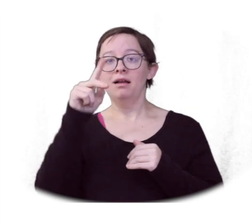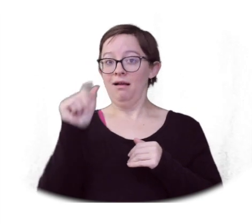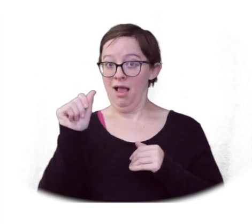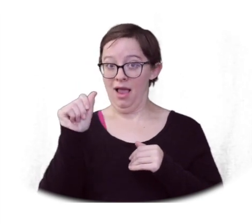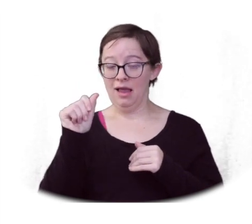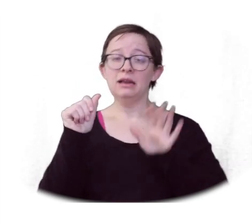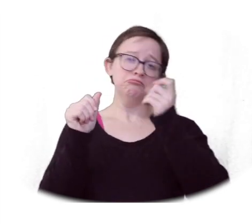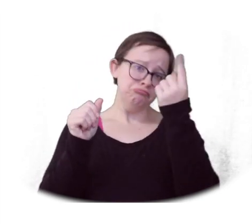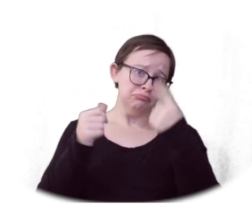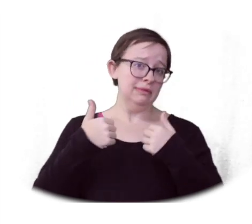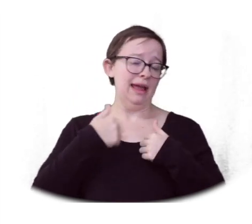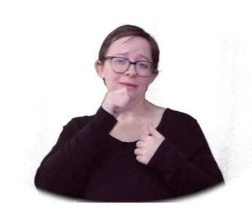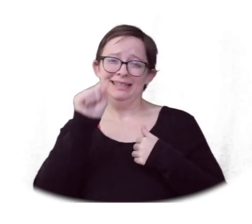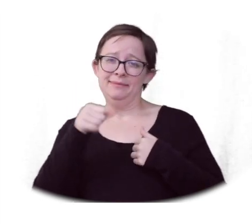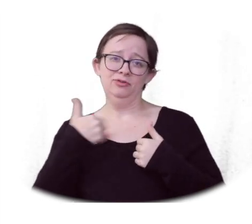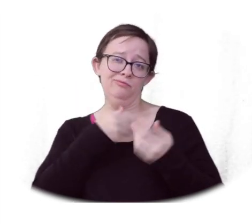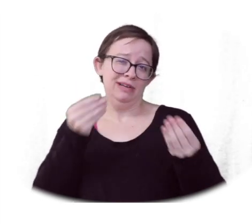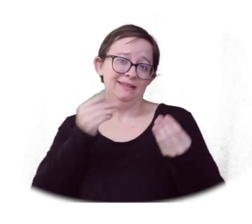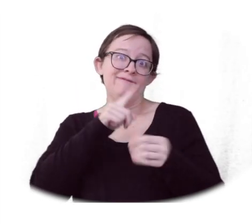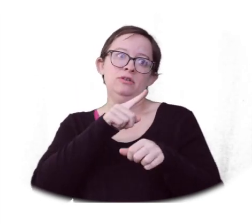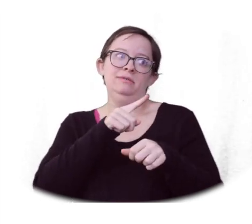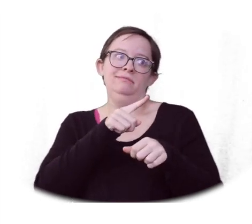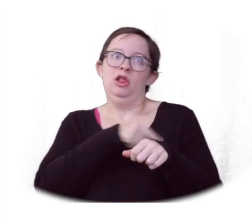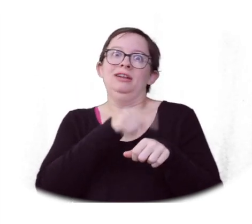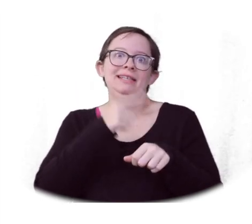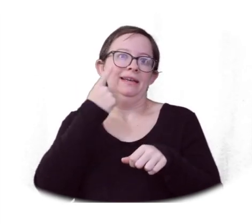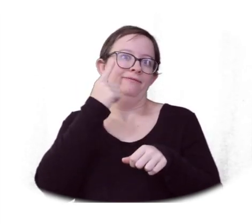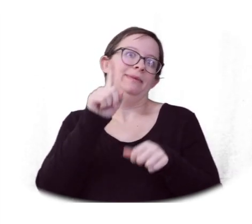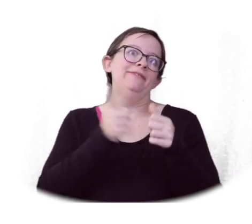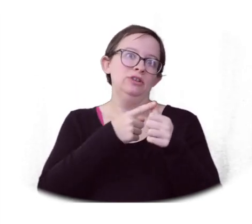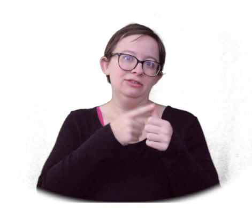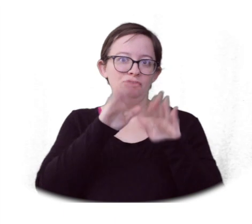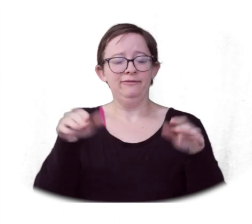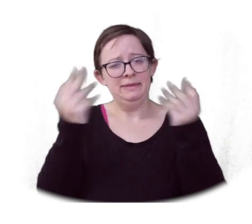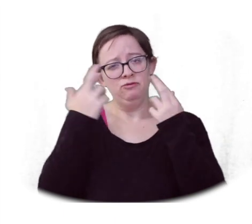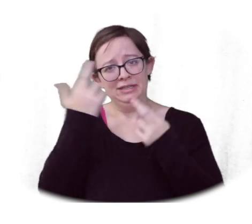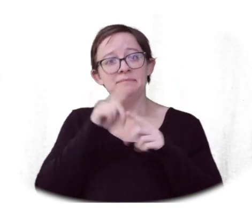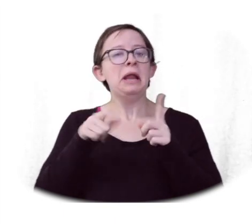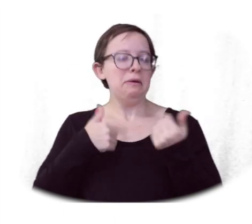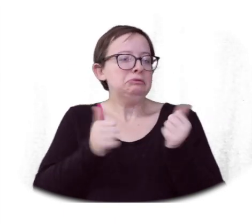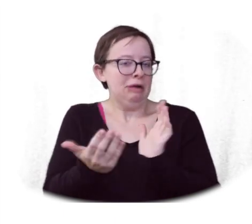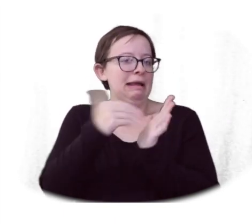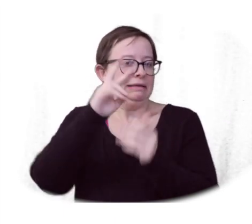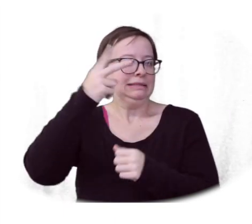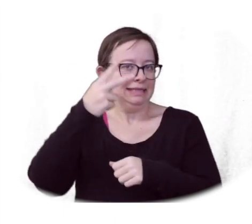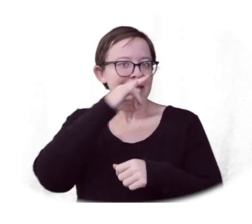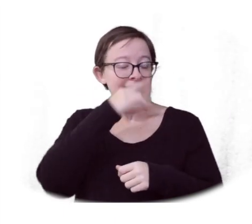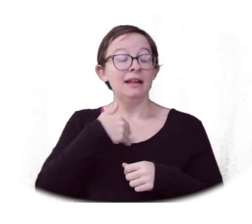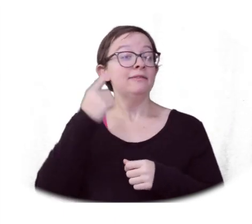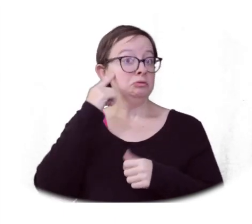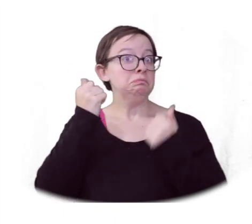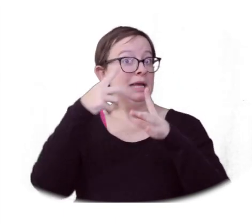the Haka. Now, I was not able to breastfeed for too long with my first child for many reasons, but I'm definitely going to give it a go the second